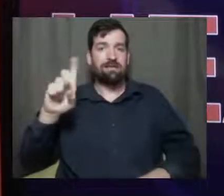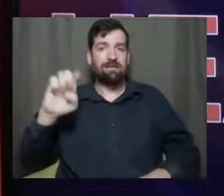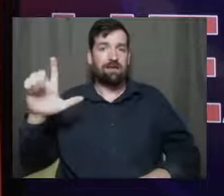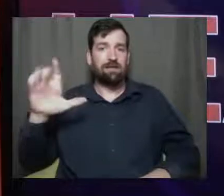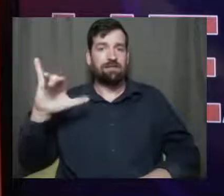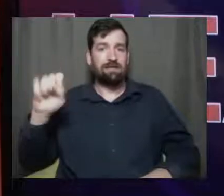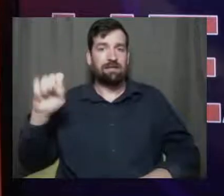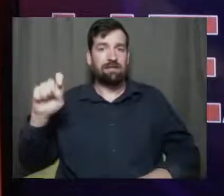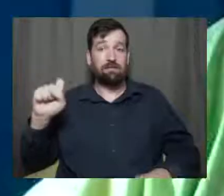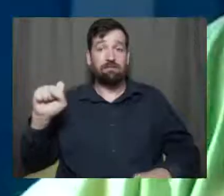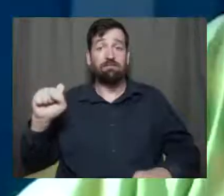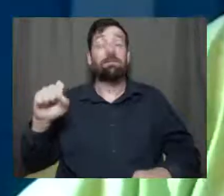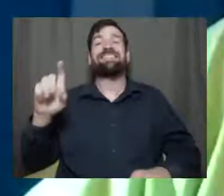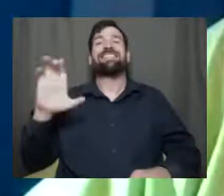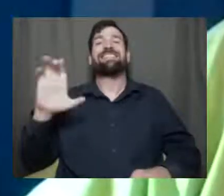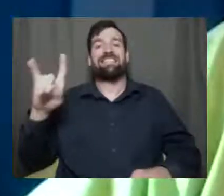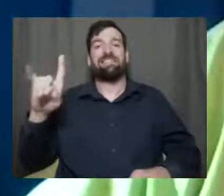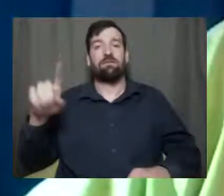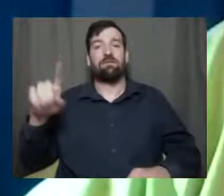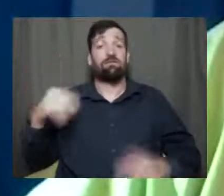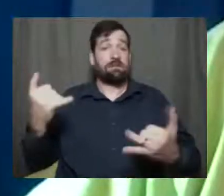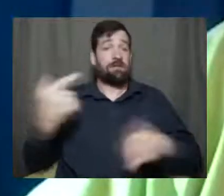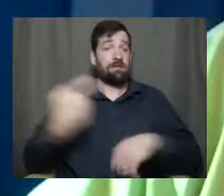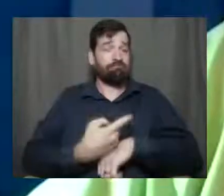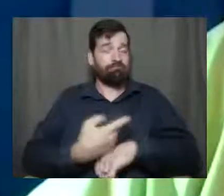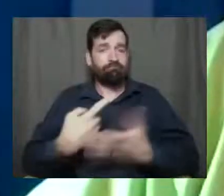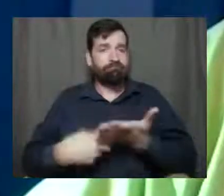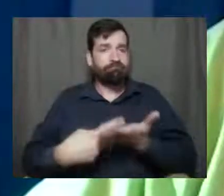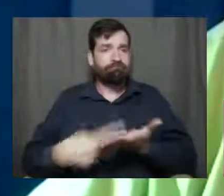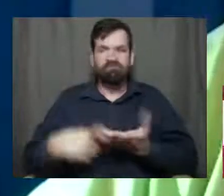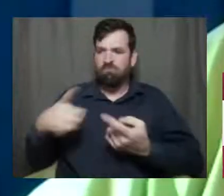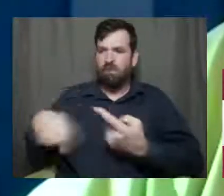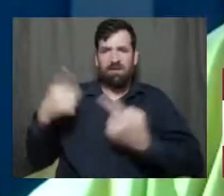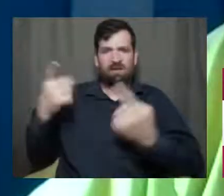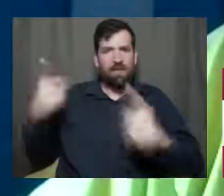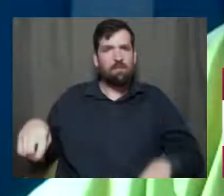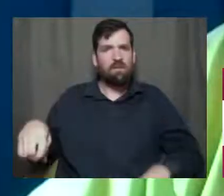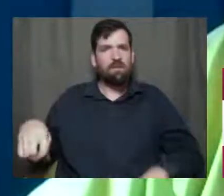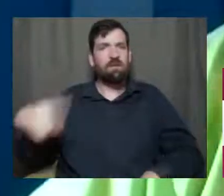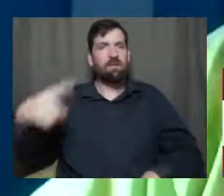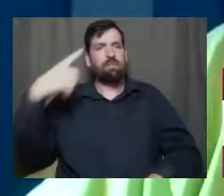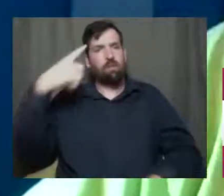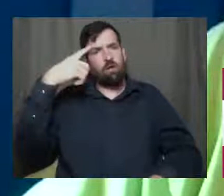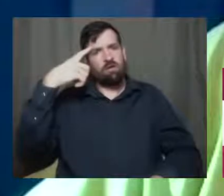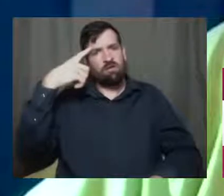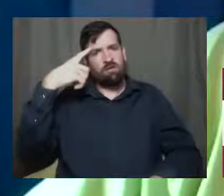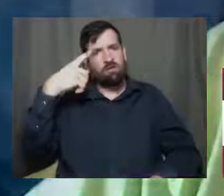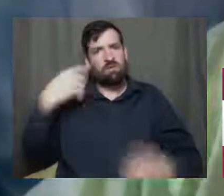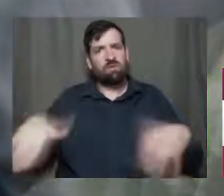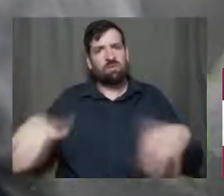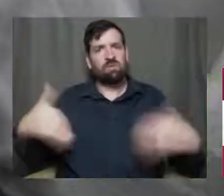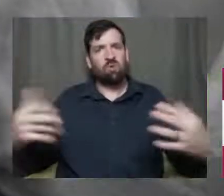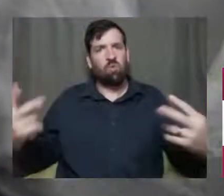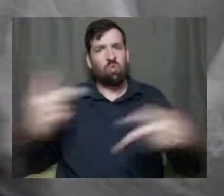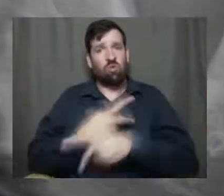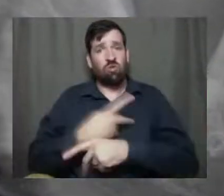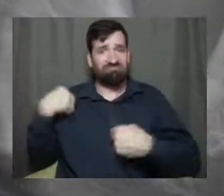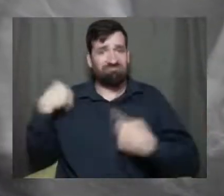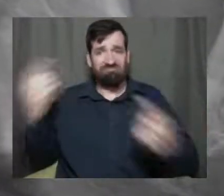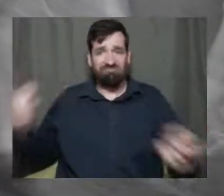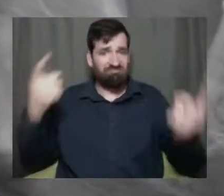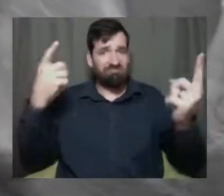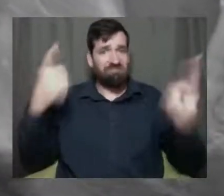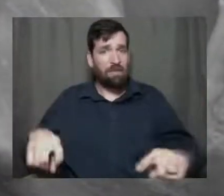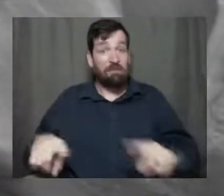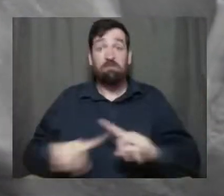talking about today. At the time that it happened, I thought that it was probably the worst thing that ever happened to me. But as it turns out,